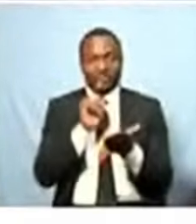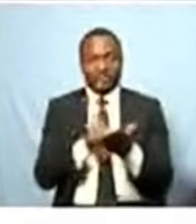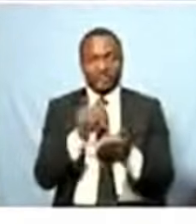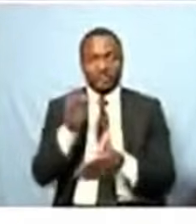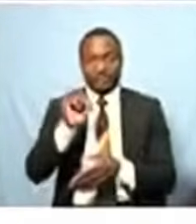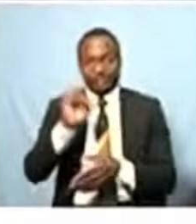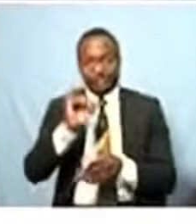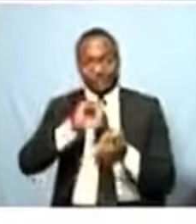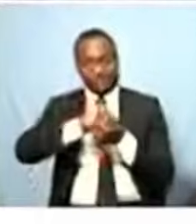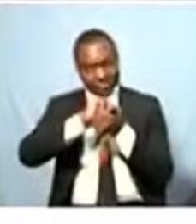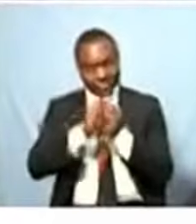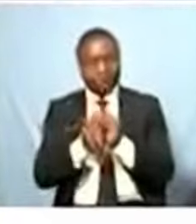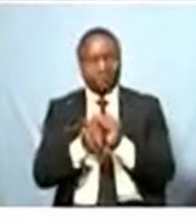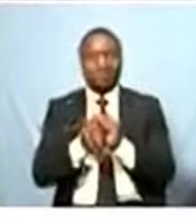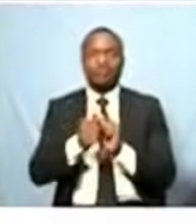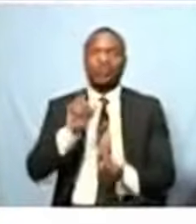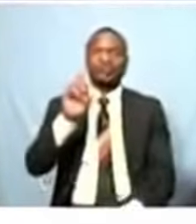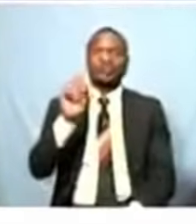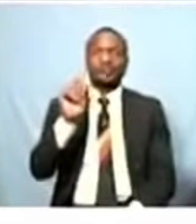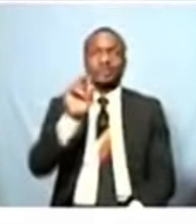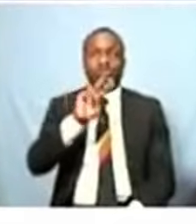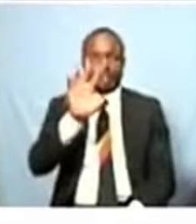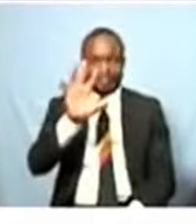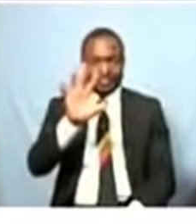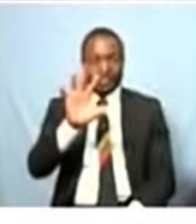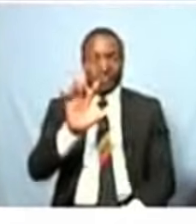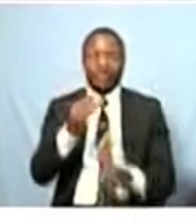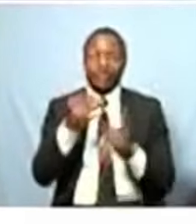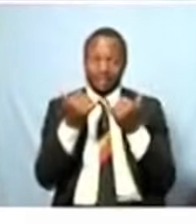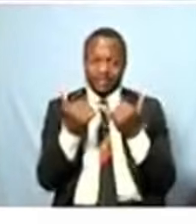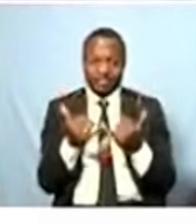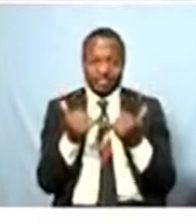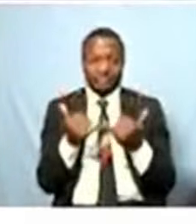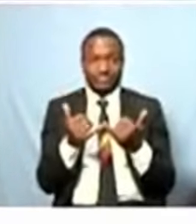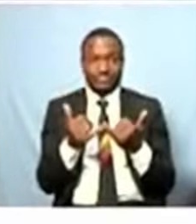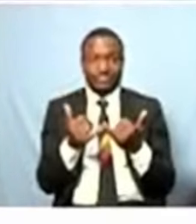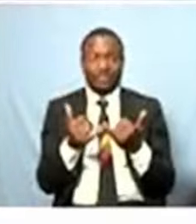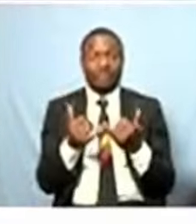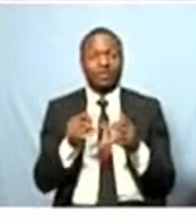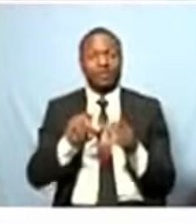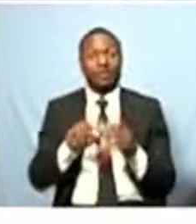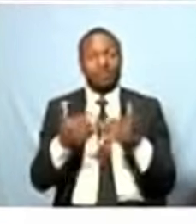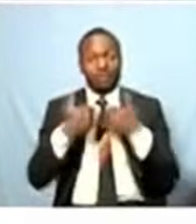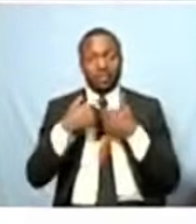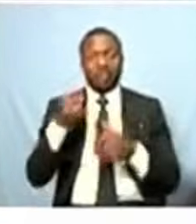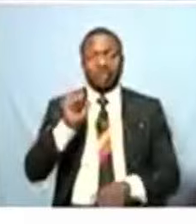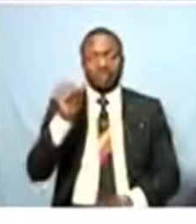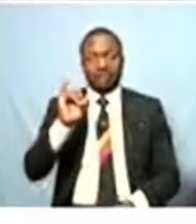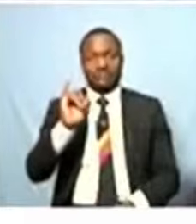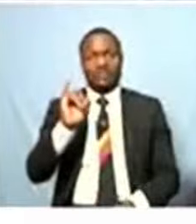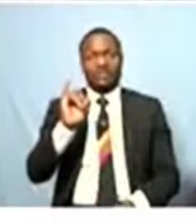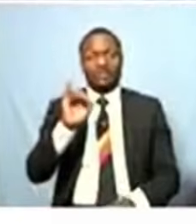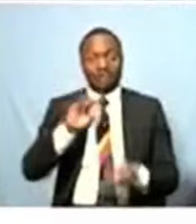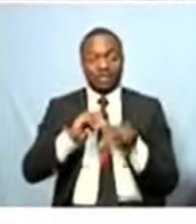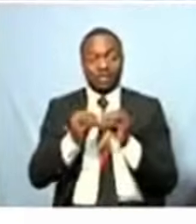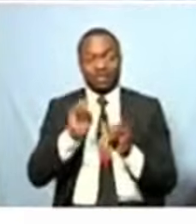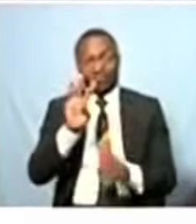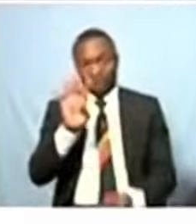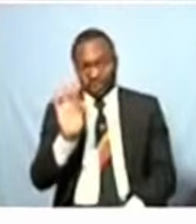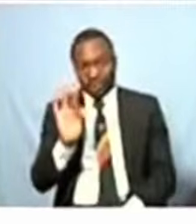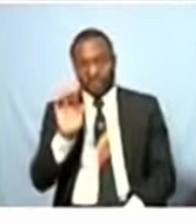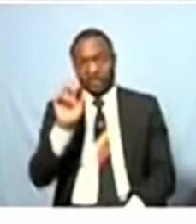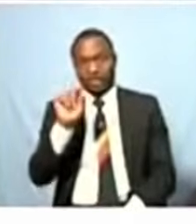was amended in 2025. So currently, we have statutory instrument number 49